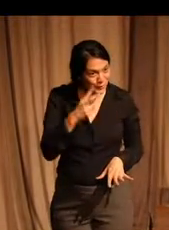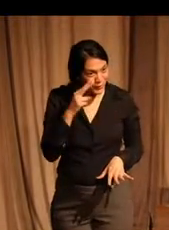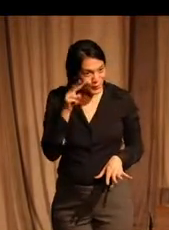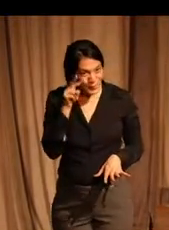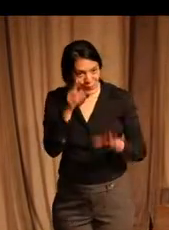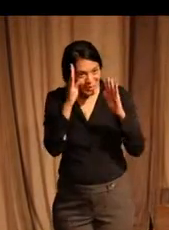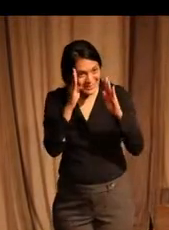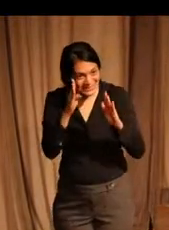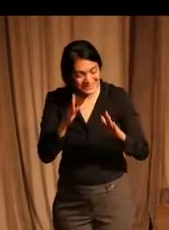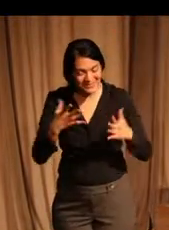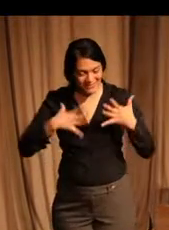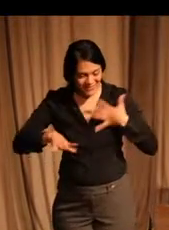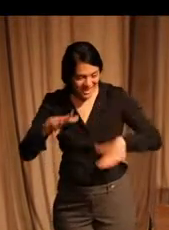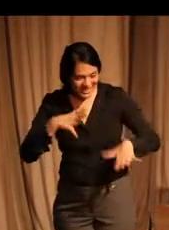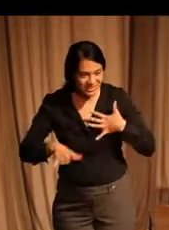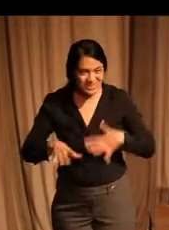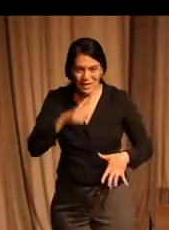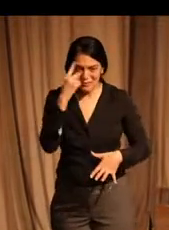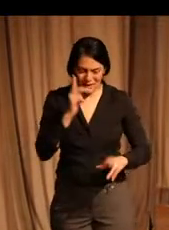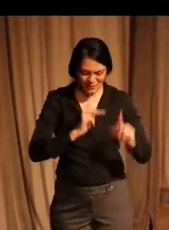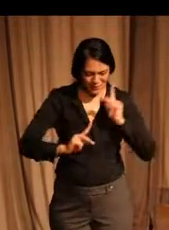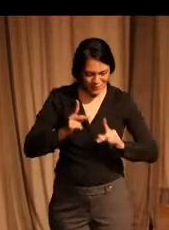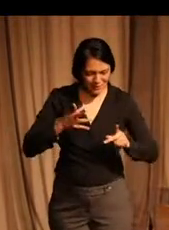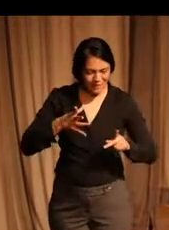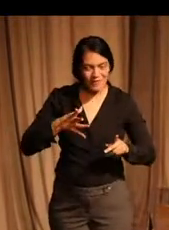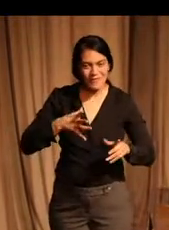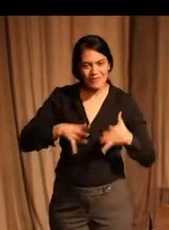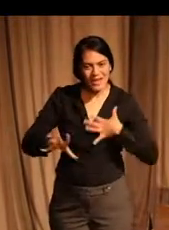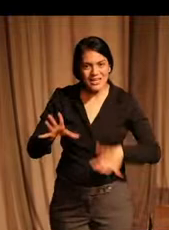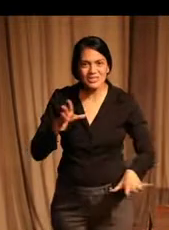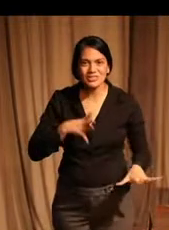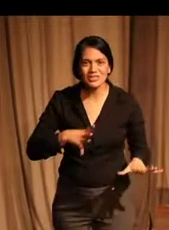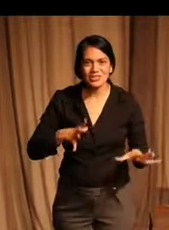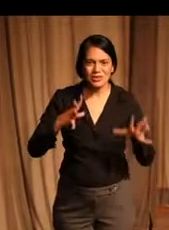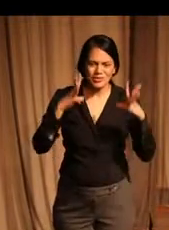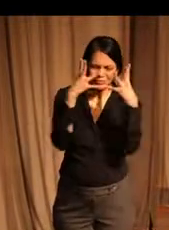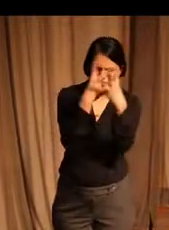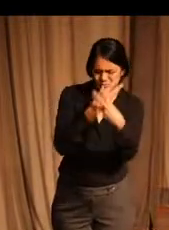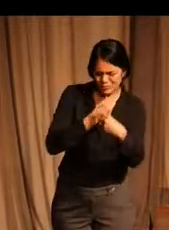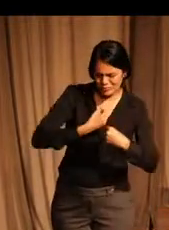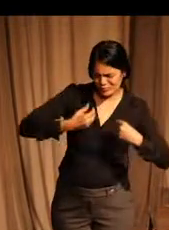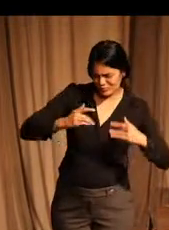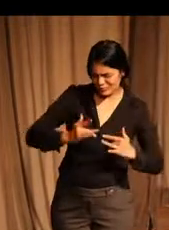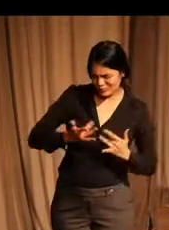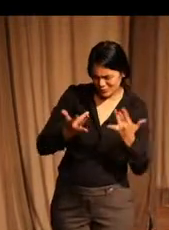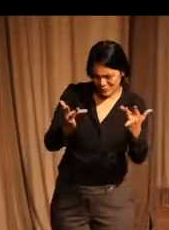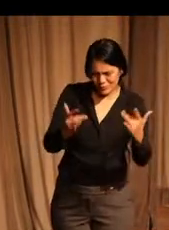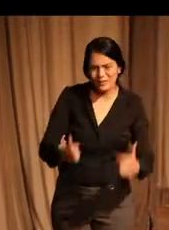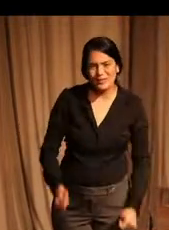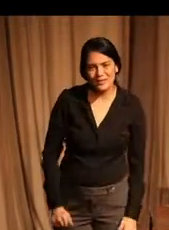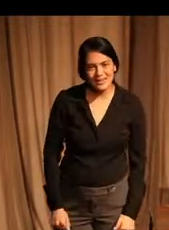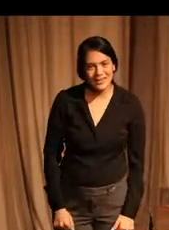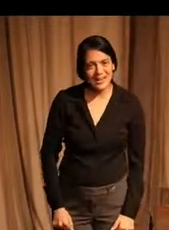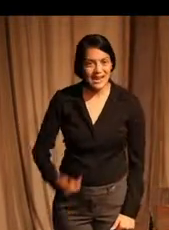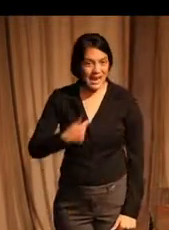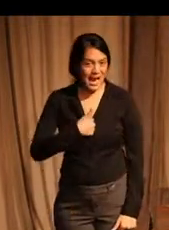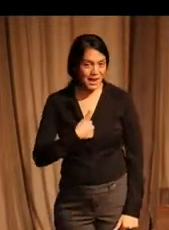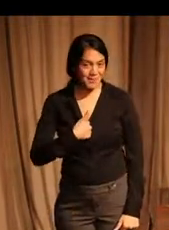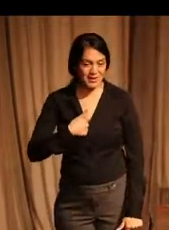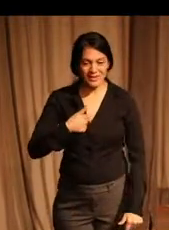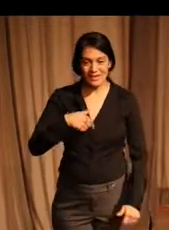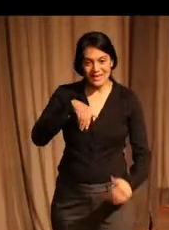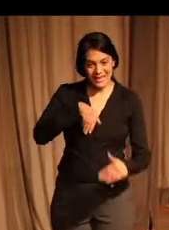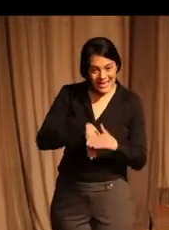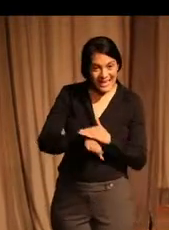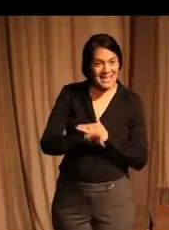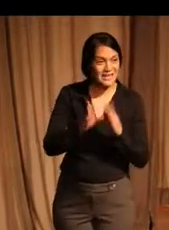fashions, black people in the fashions. It was just so wonderful to see us being glorious and beautiful. I've been walking around this conference just like, oh my God,